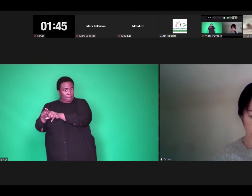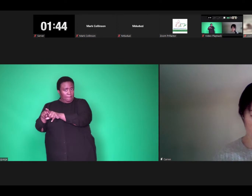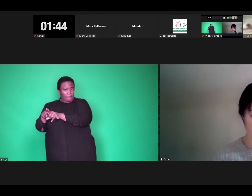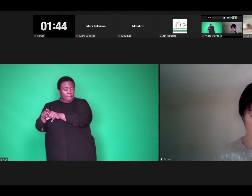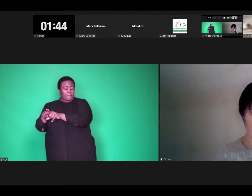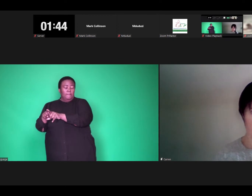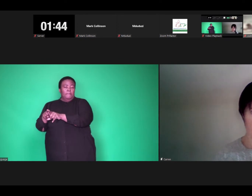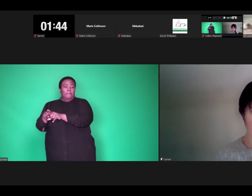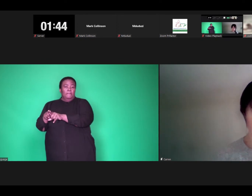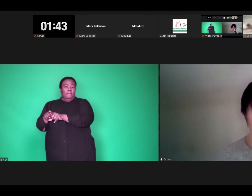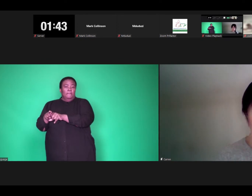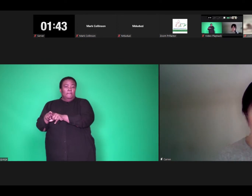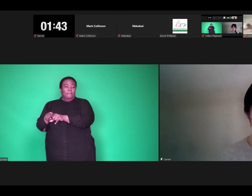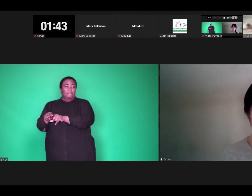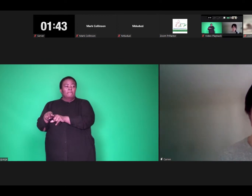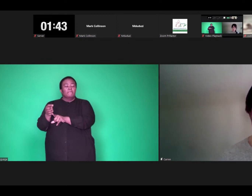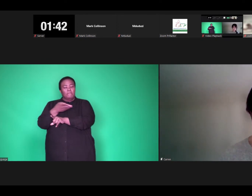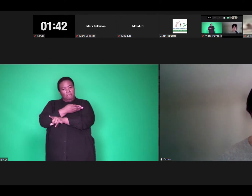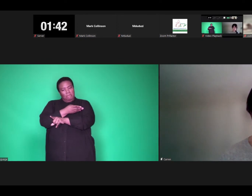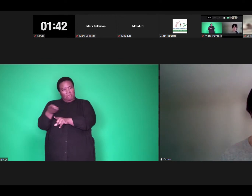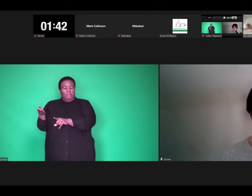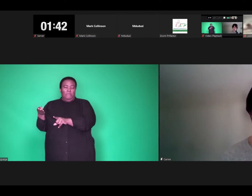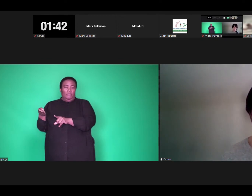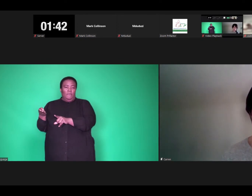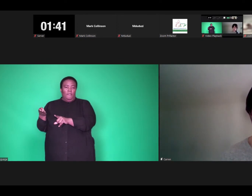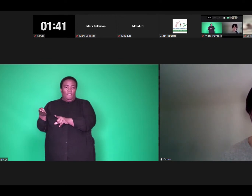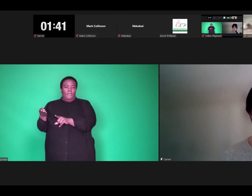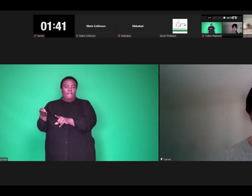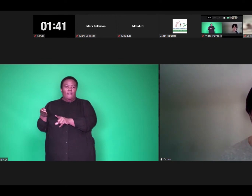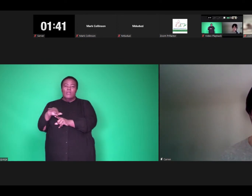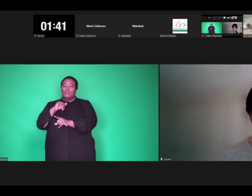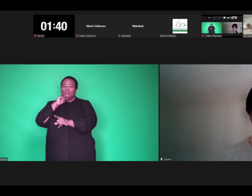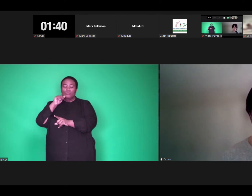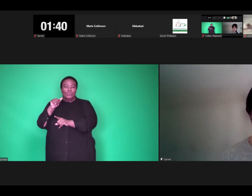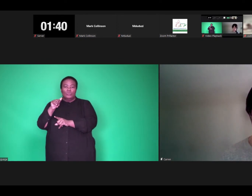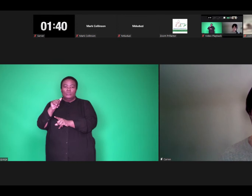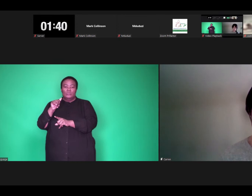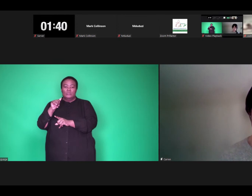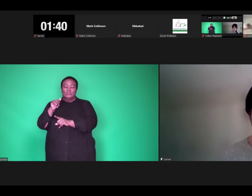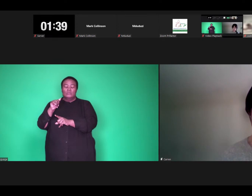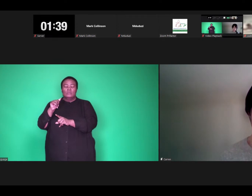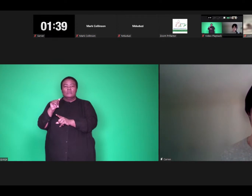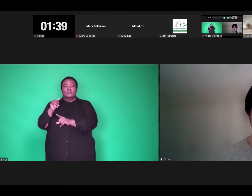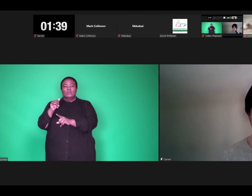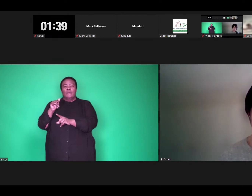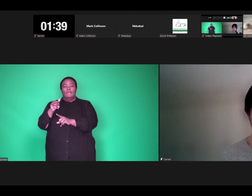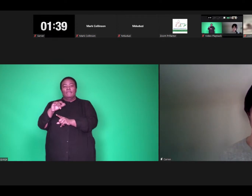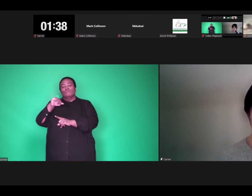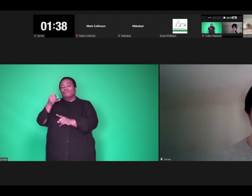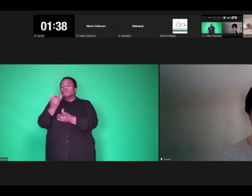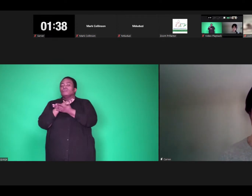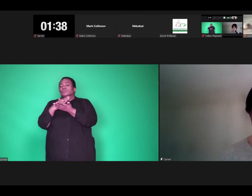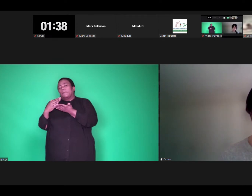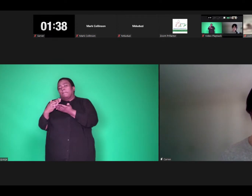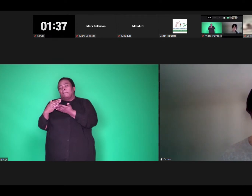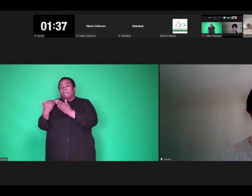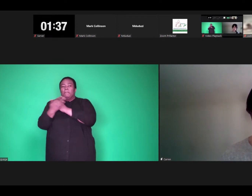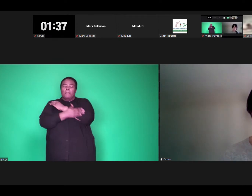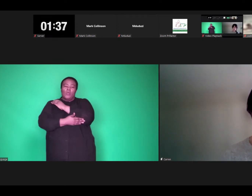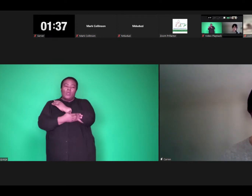these countries and not just for some countries only.